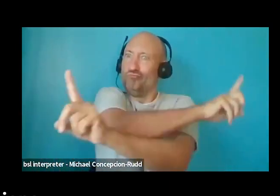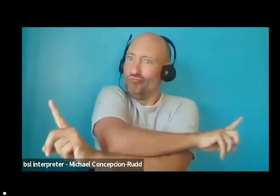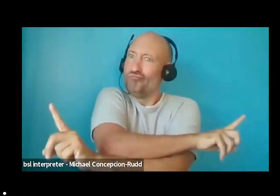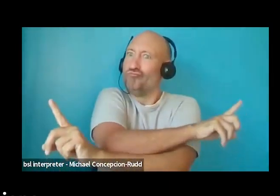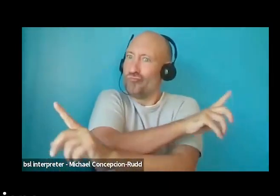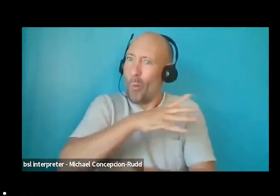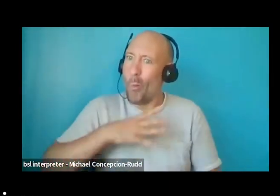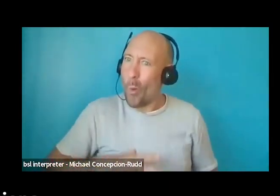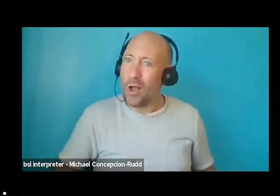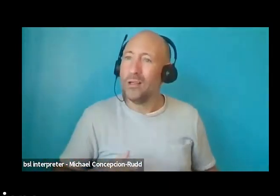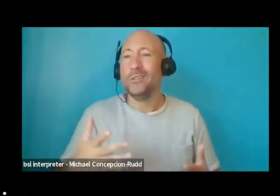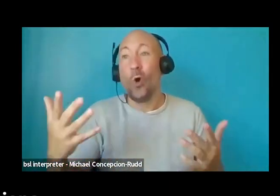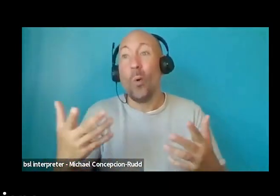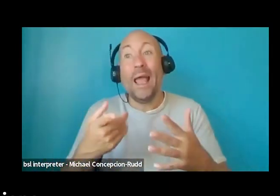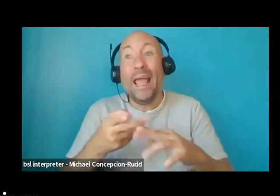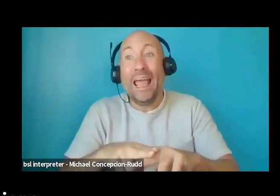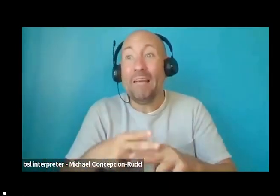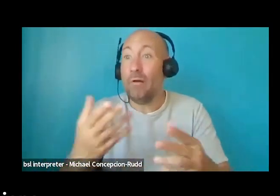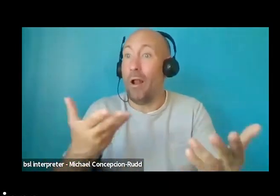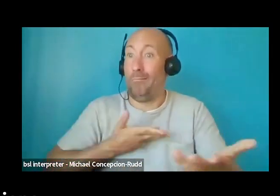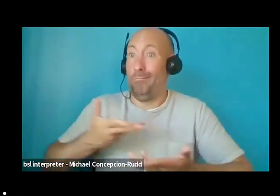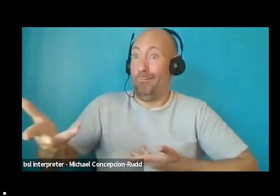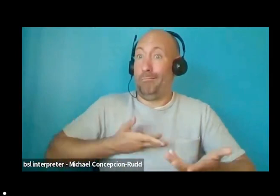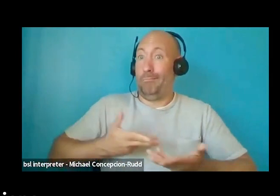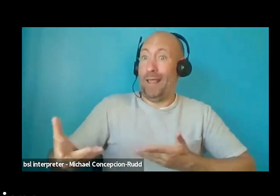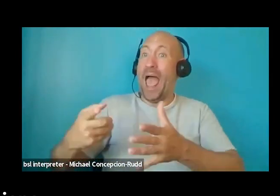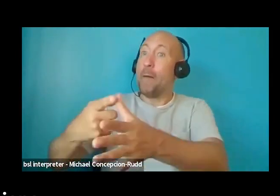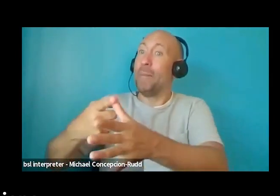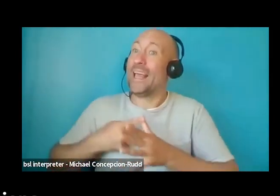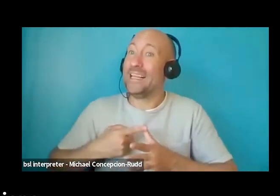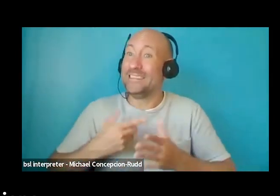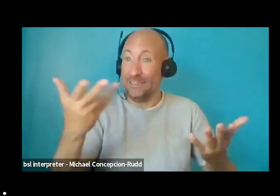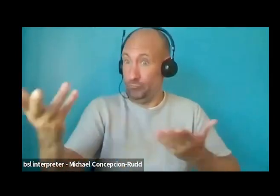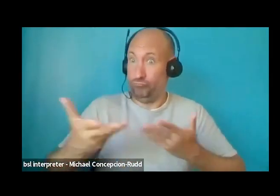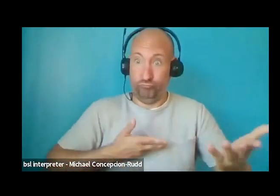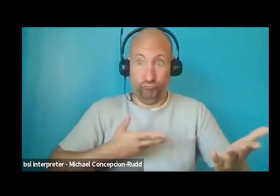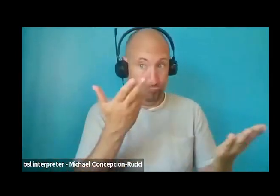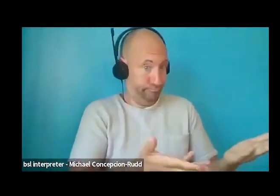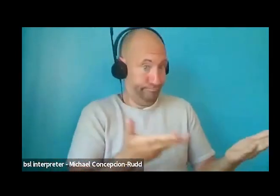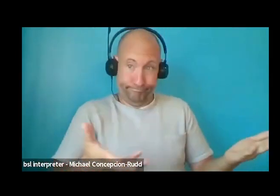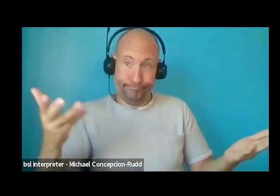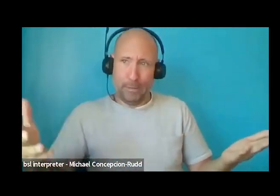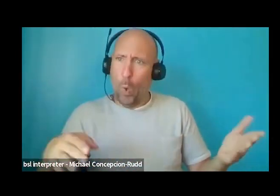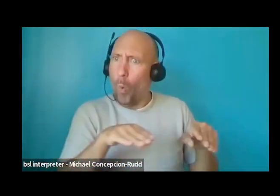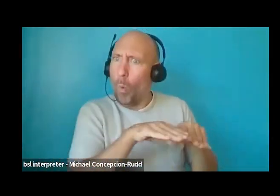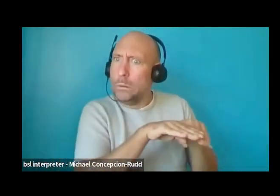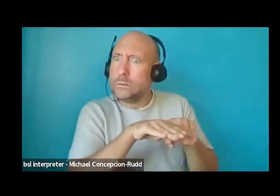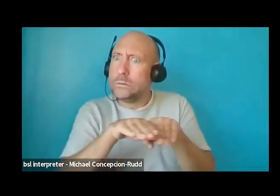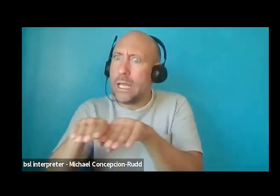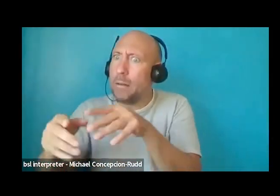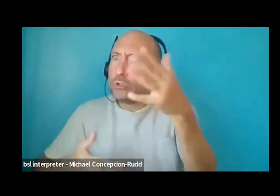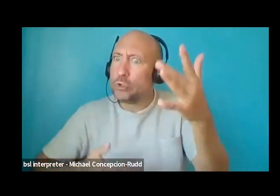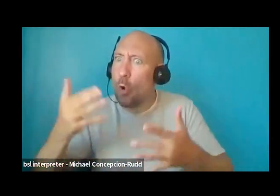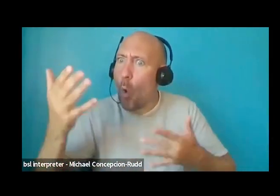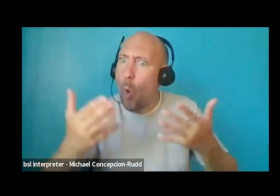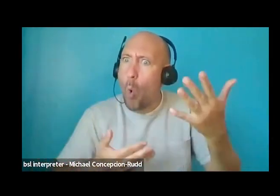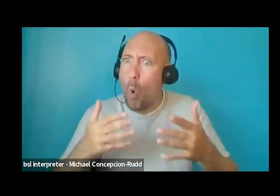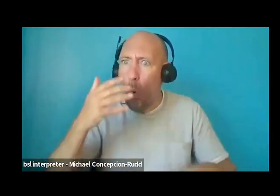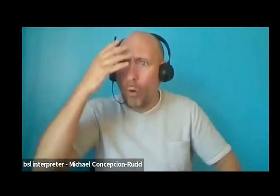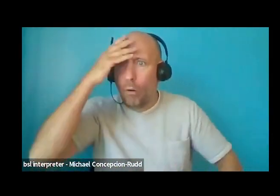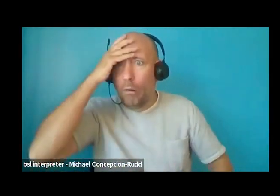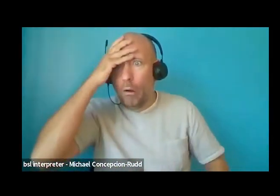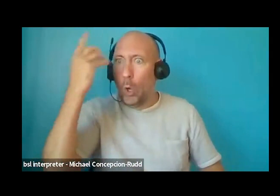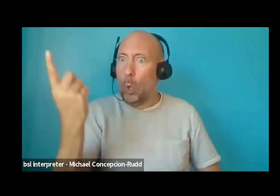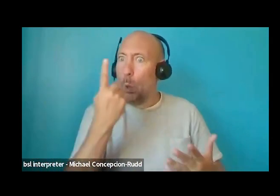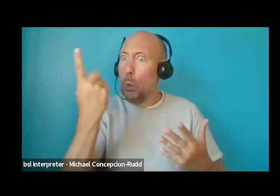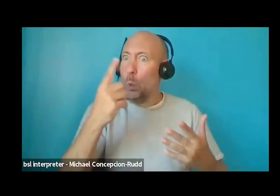lots of great applications with the same scores, and if we have to kind of cast a vote in what who